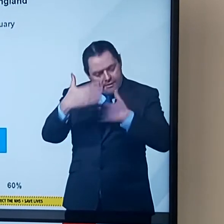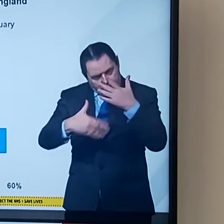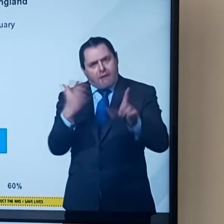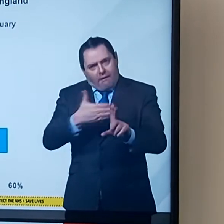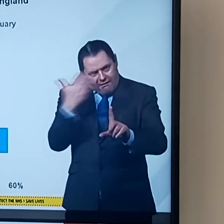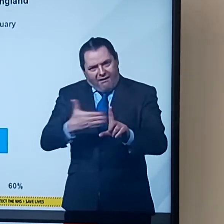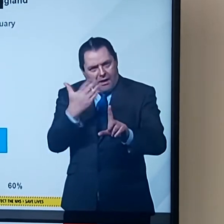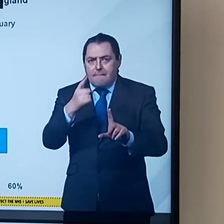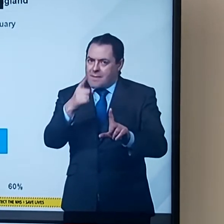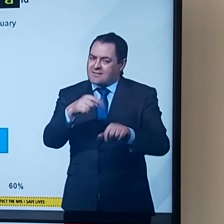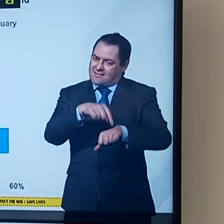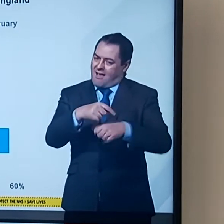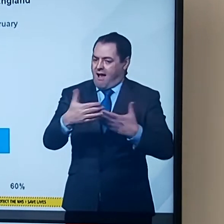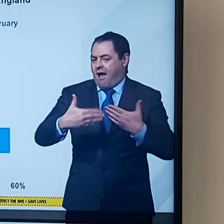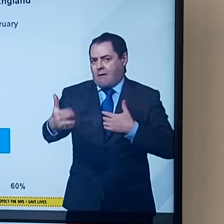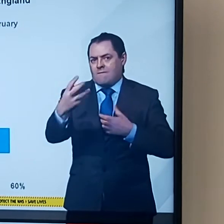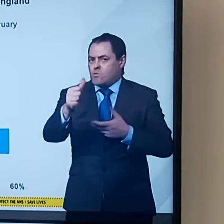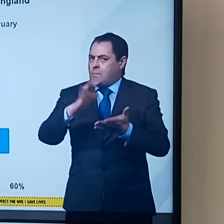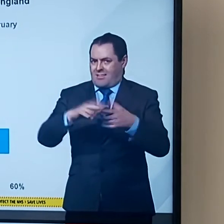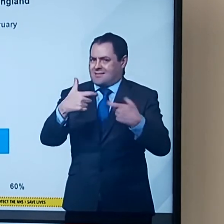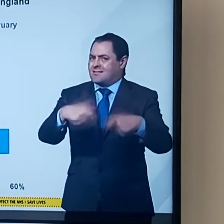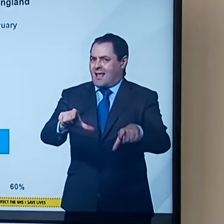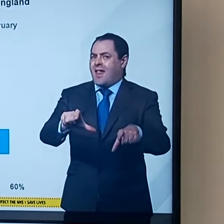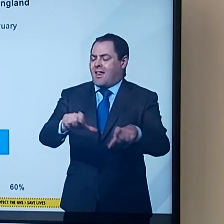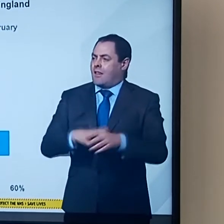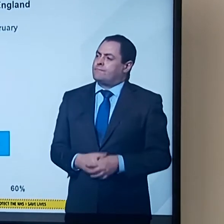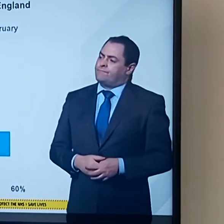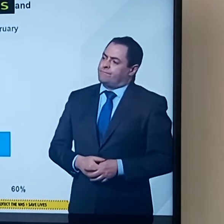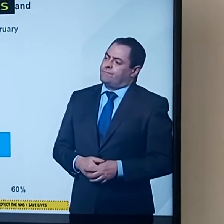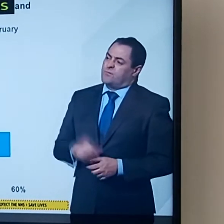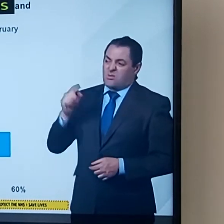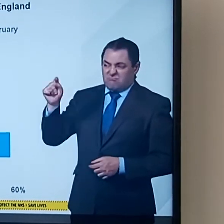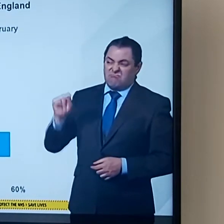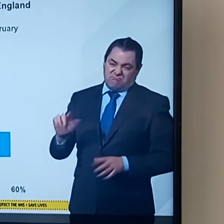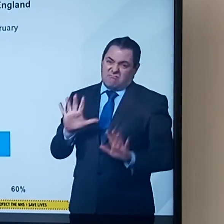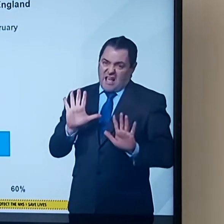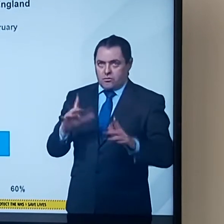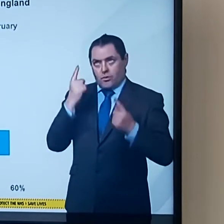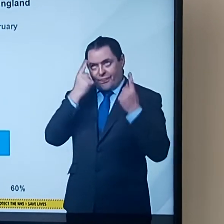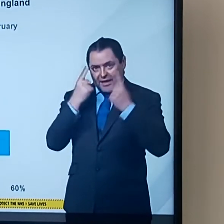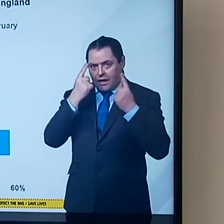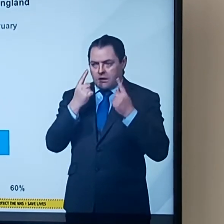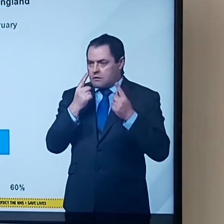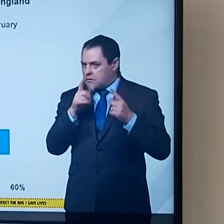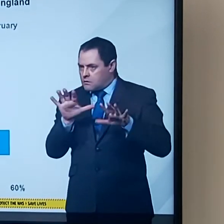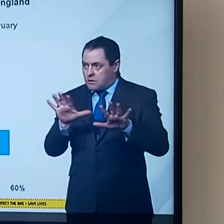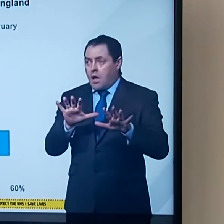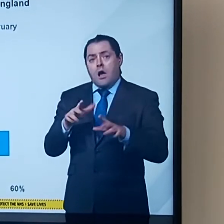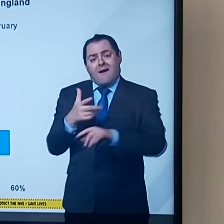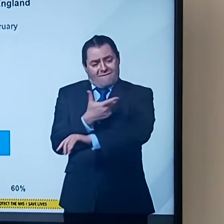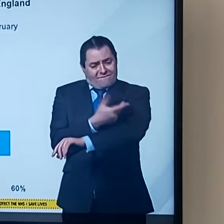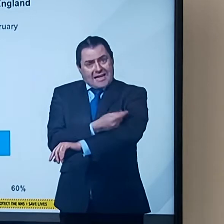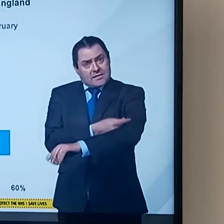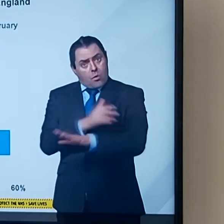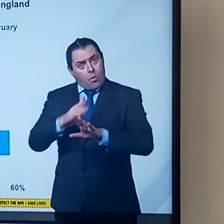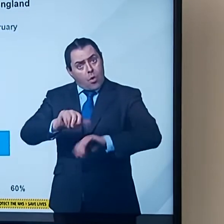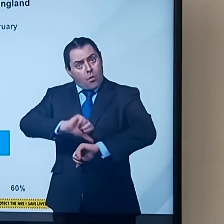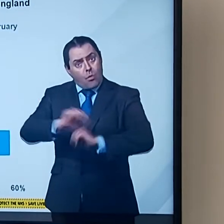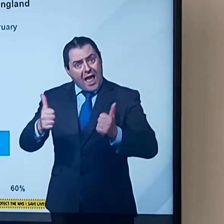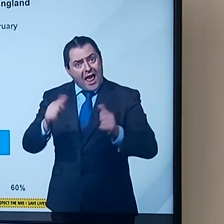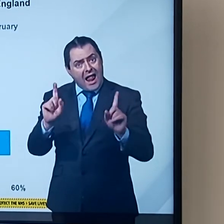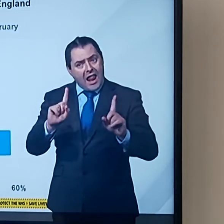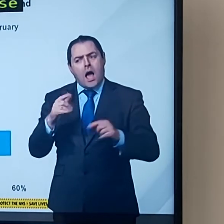progress. Now, how effective are these vaccines? And that's a question which we said we think they're effective. Trials are very good to date.